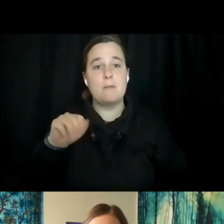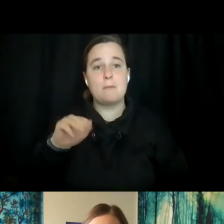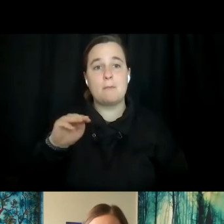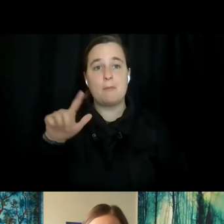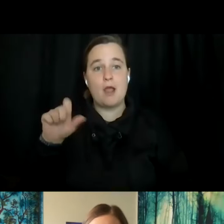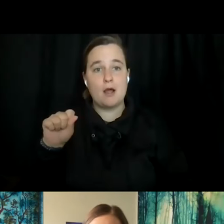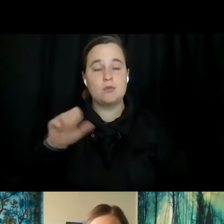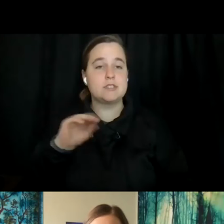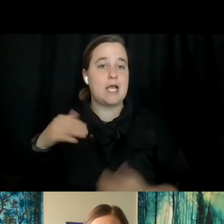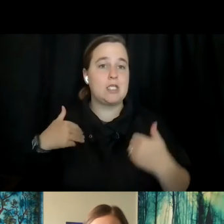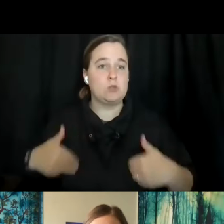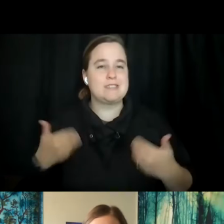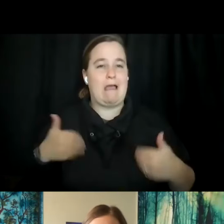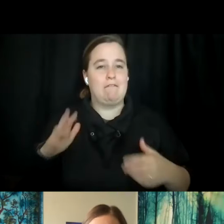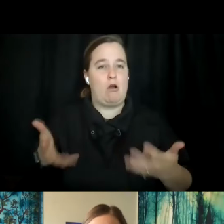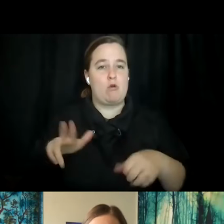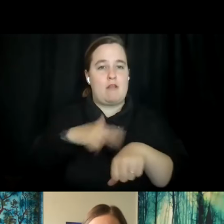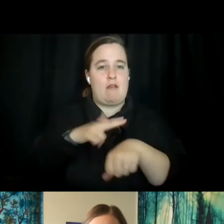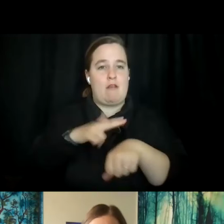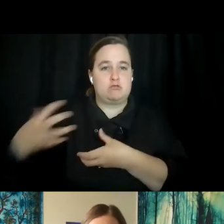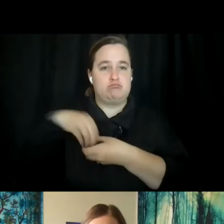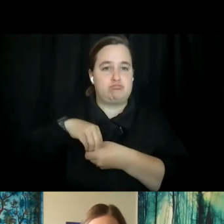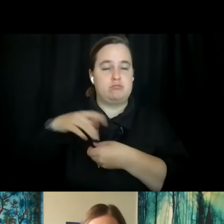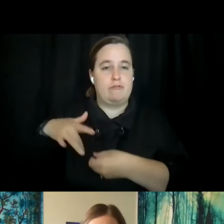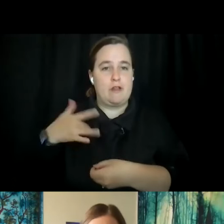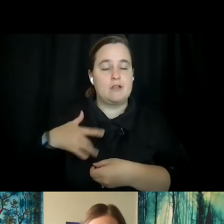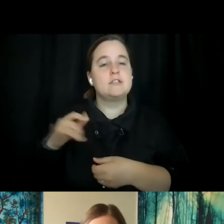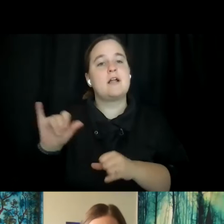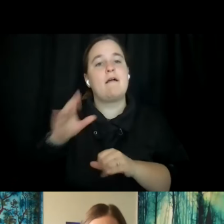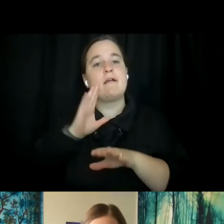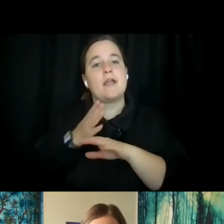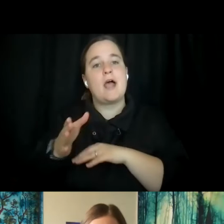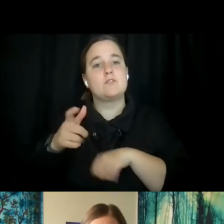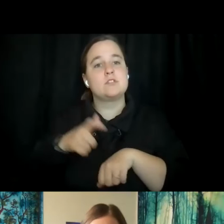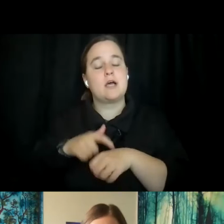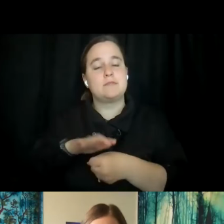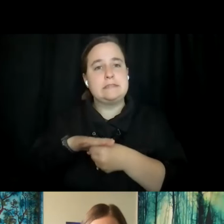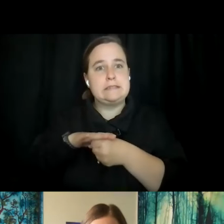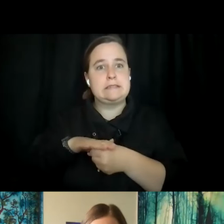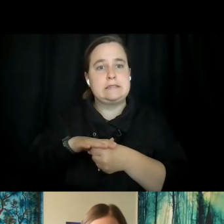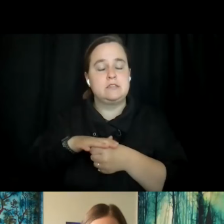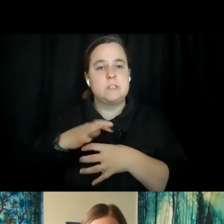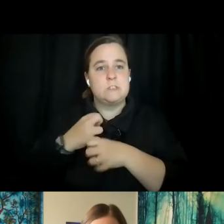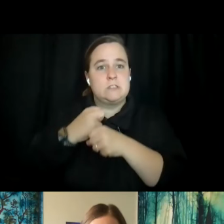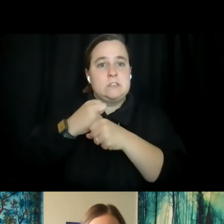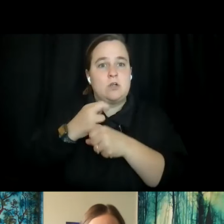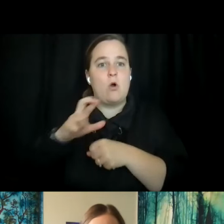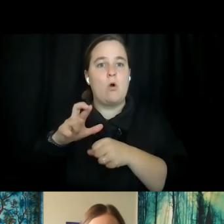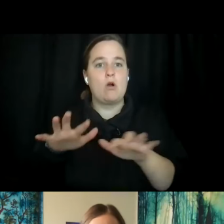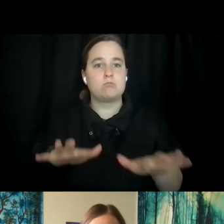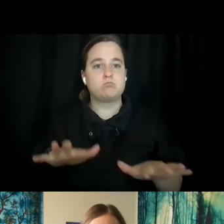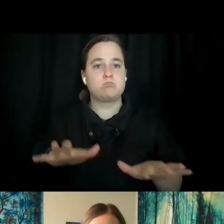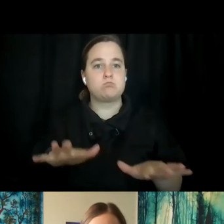of pandiculation. So it comes after a time of tension or a time of stillness, of